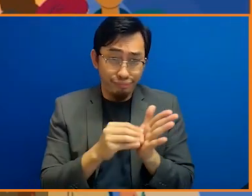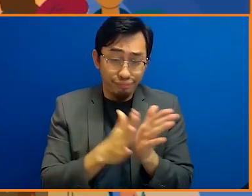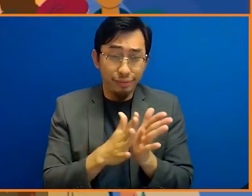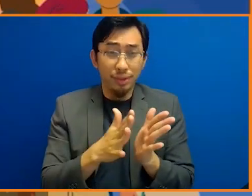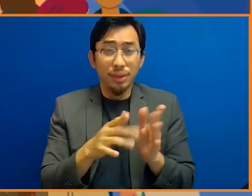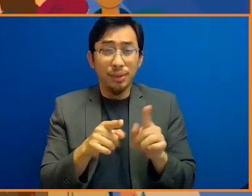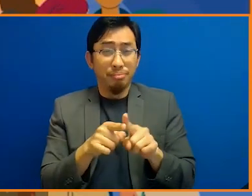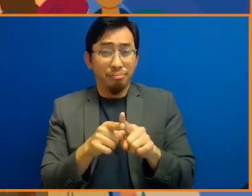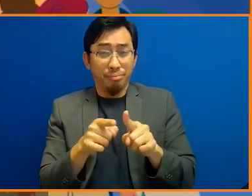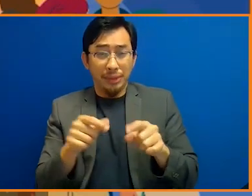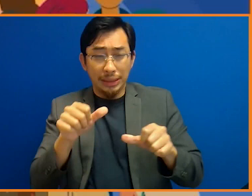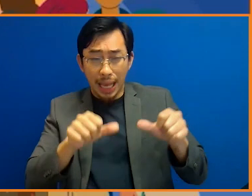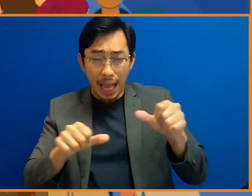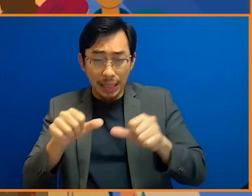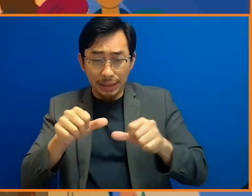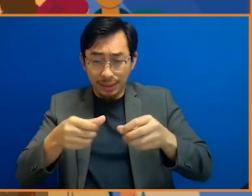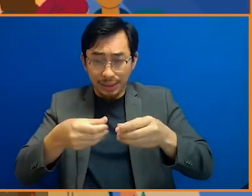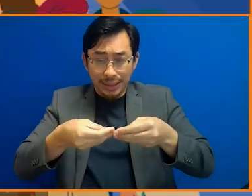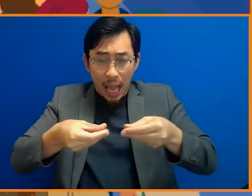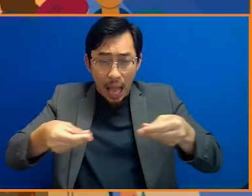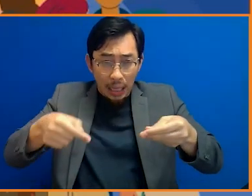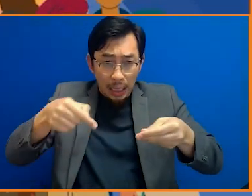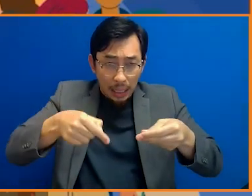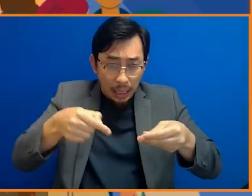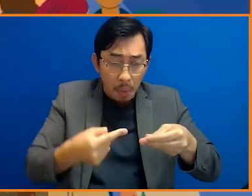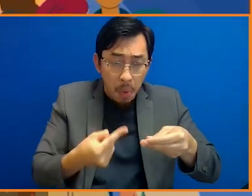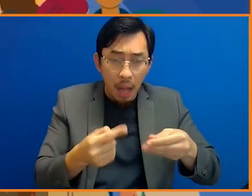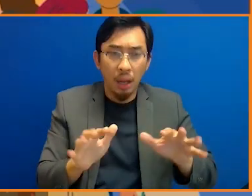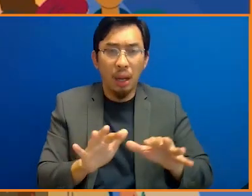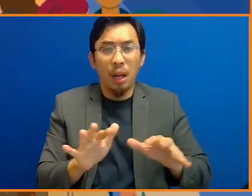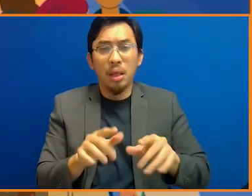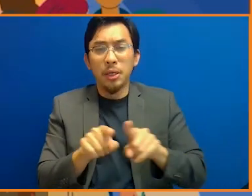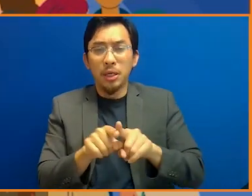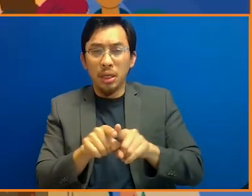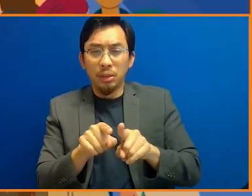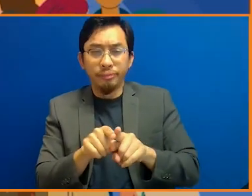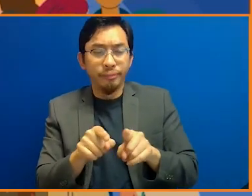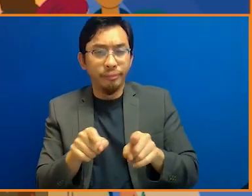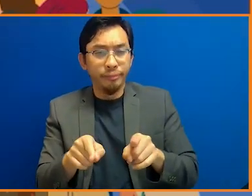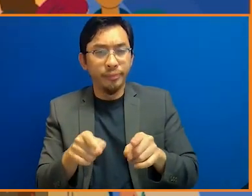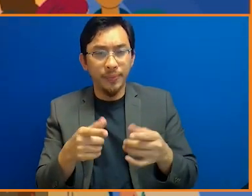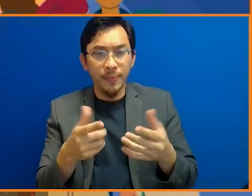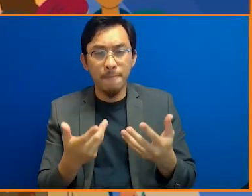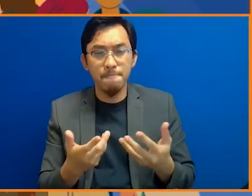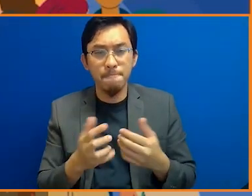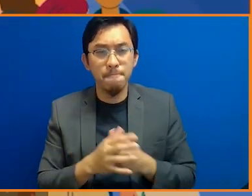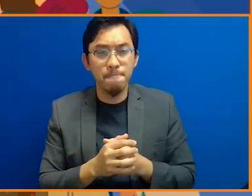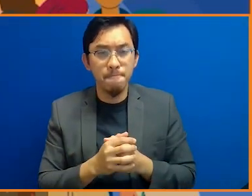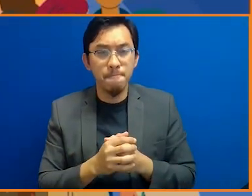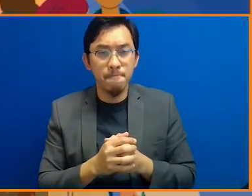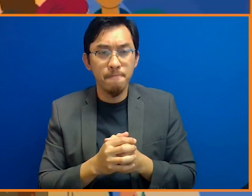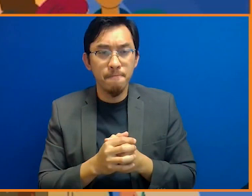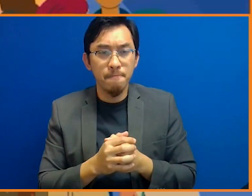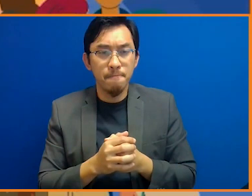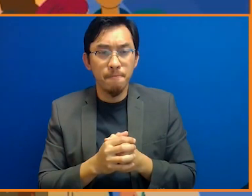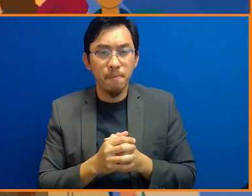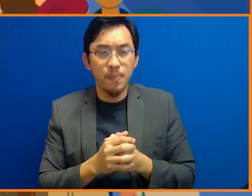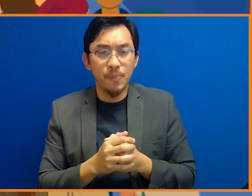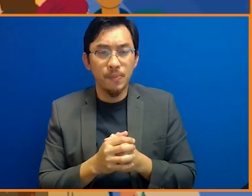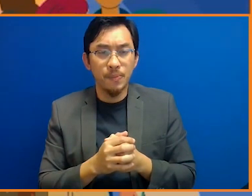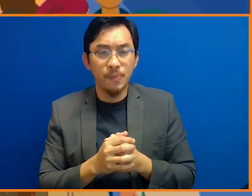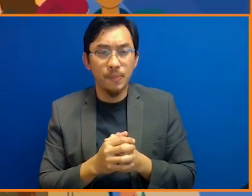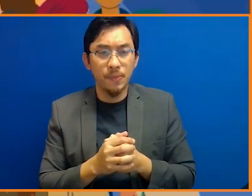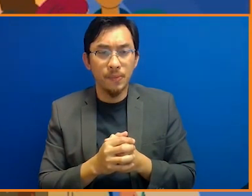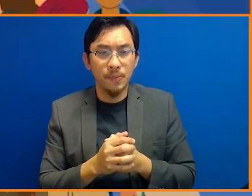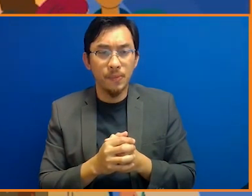tsunami deposit, the science behind the sand, and not only the engineering perspective for